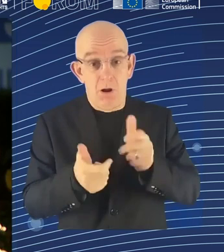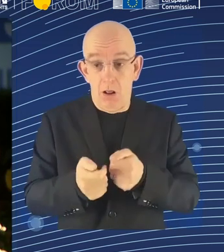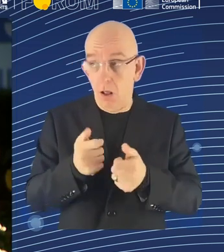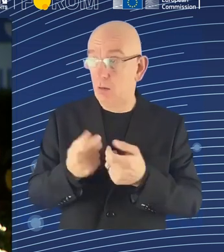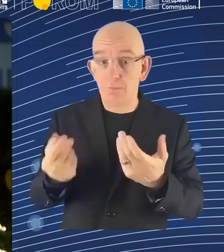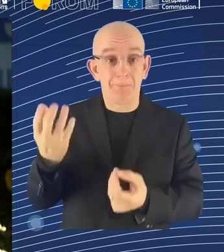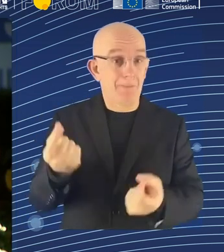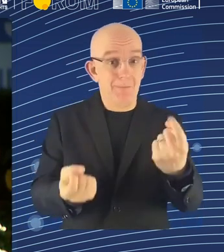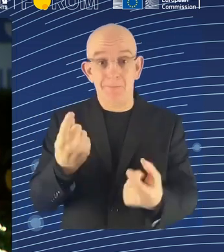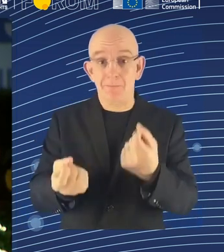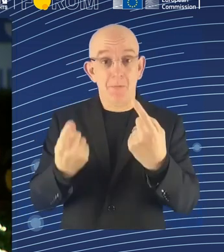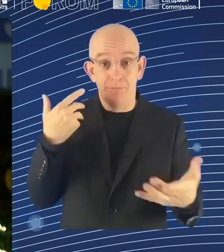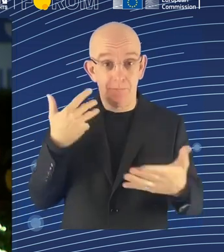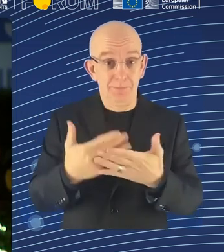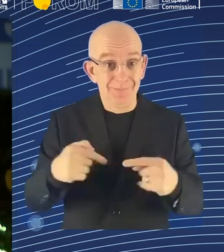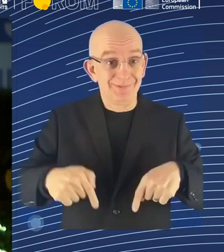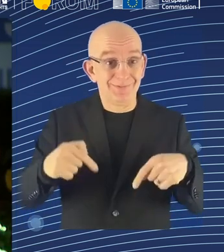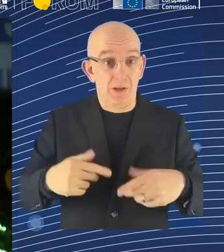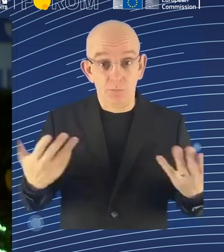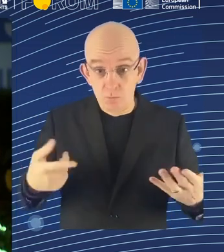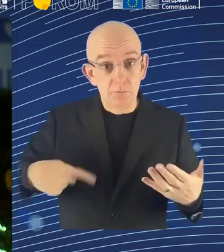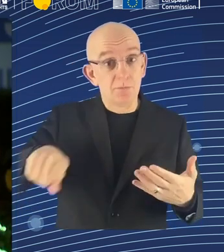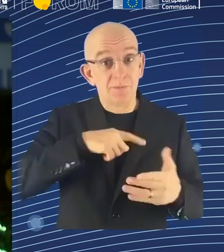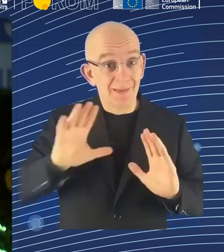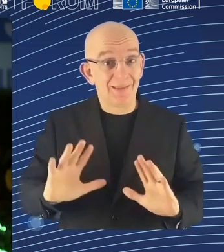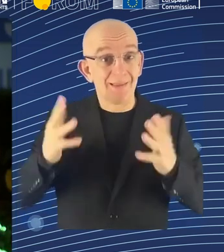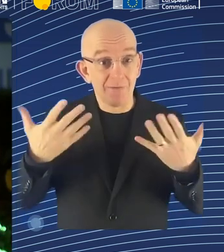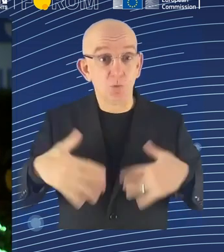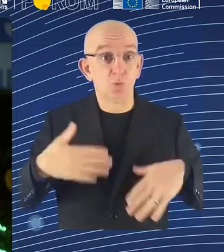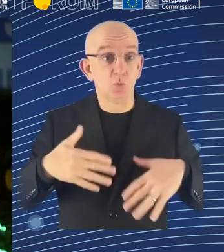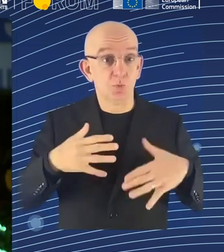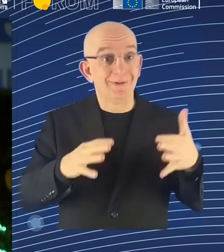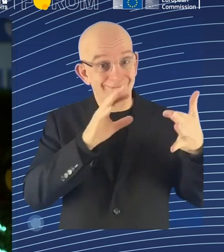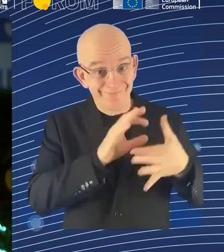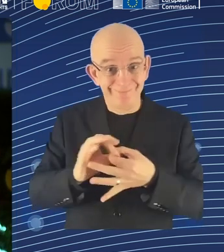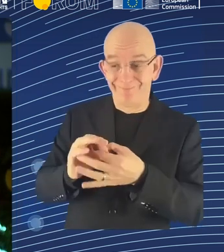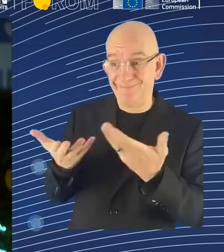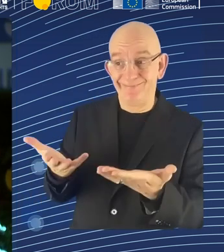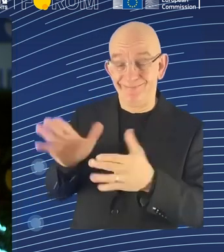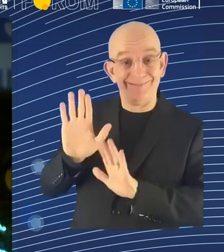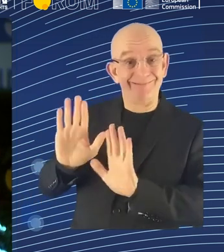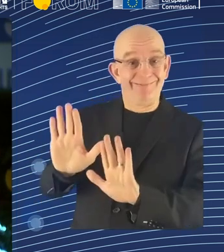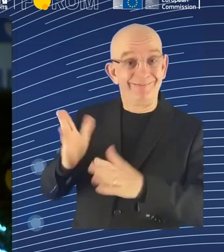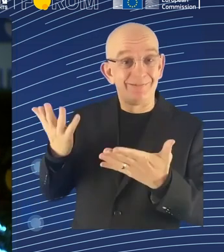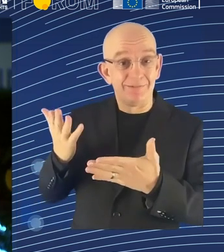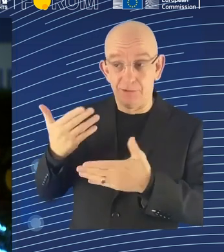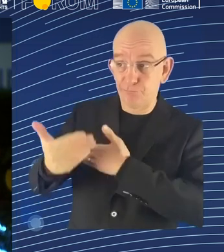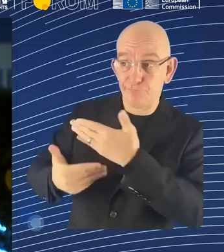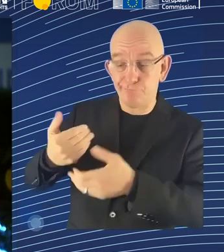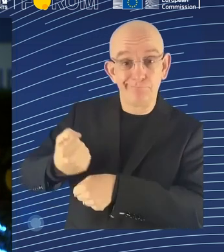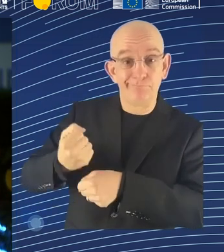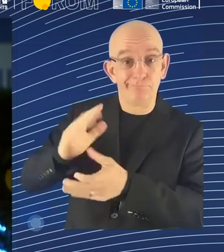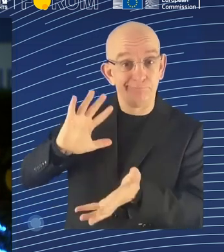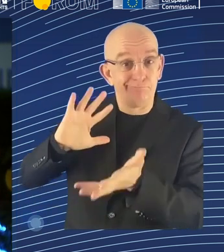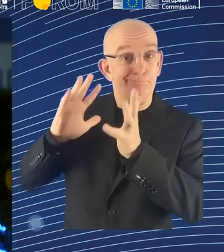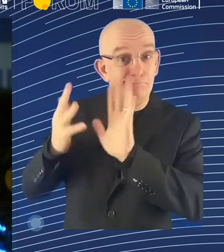industrial revolutions and developments and the social changes they brought about. So we are facing a new wave,